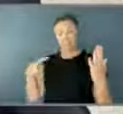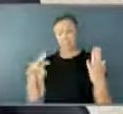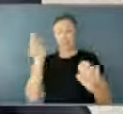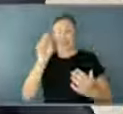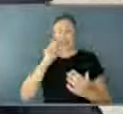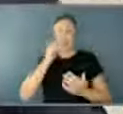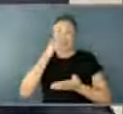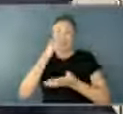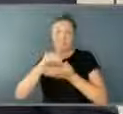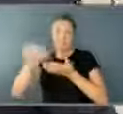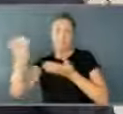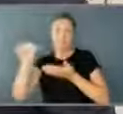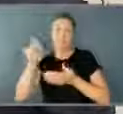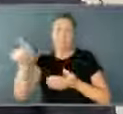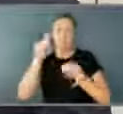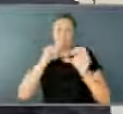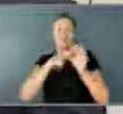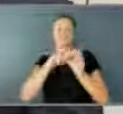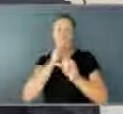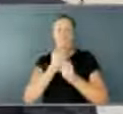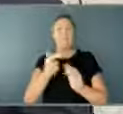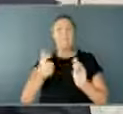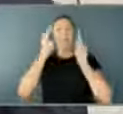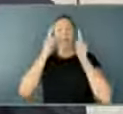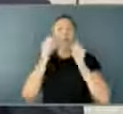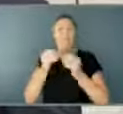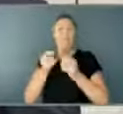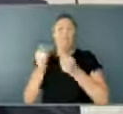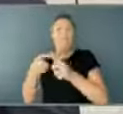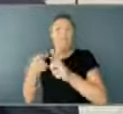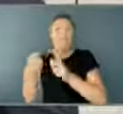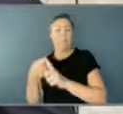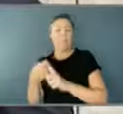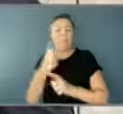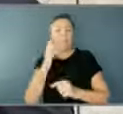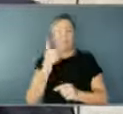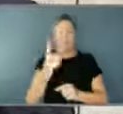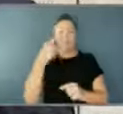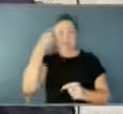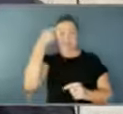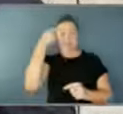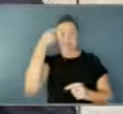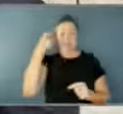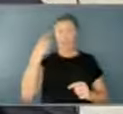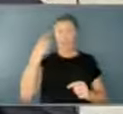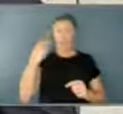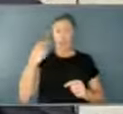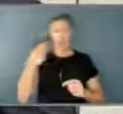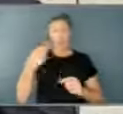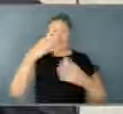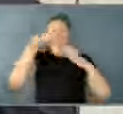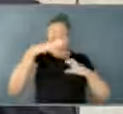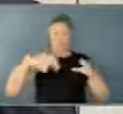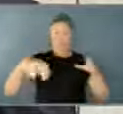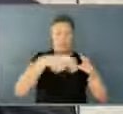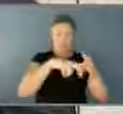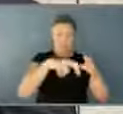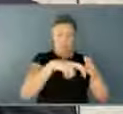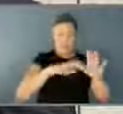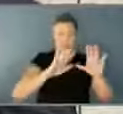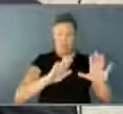this idea that you can replace the hotel quarantine system, bring Australians back home, manage your health